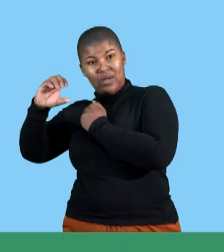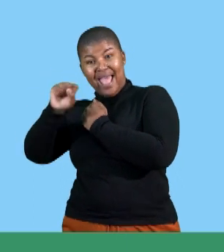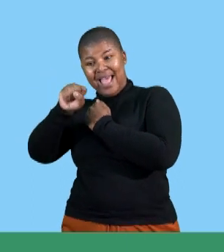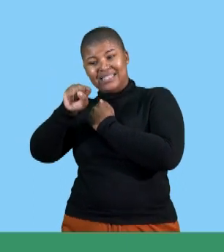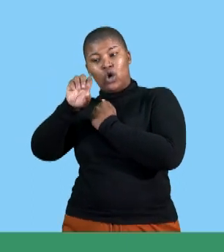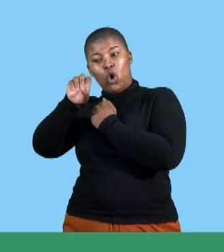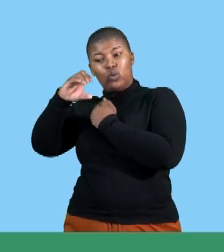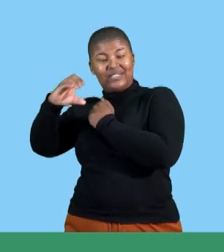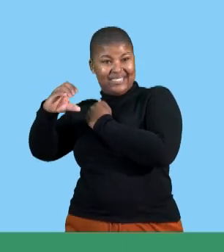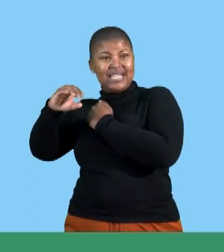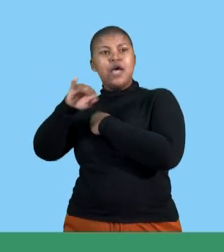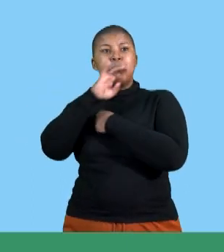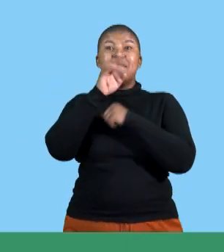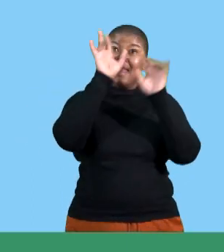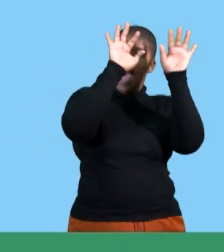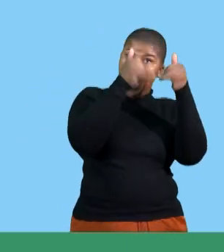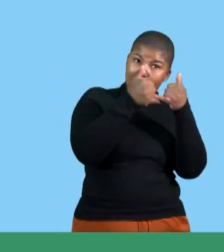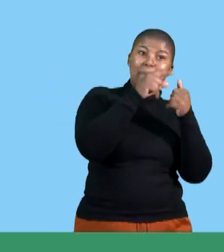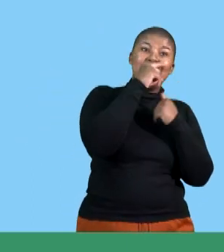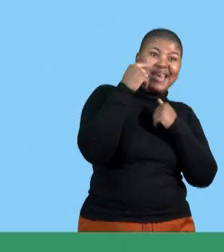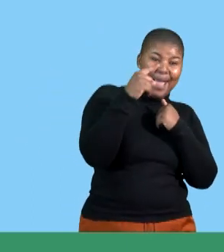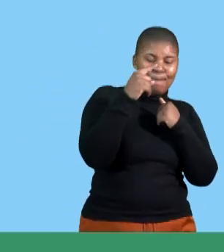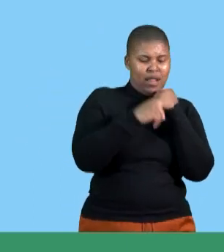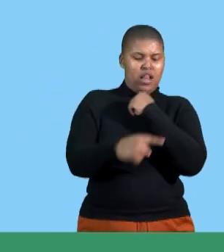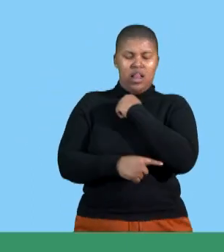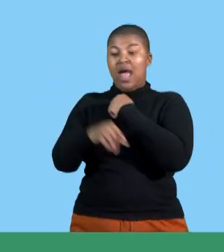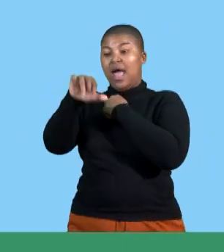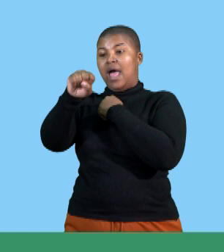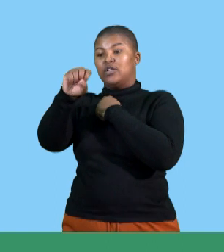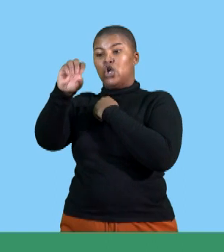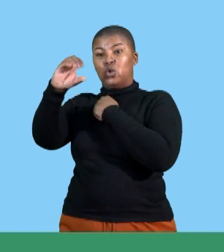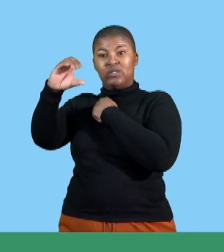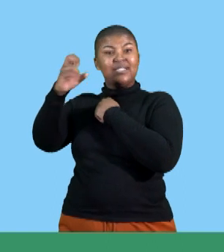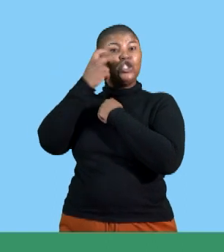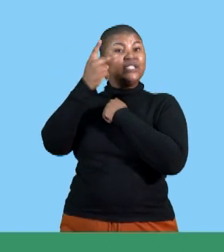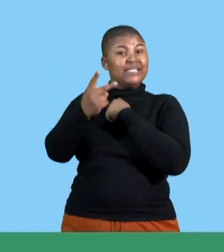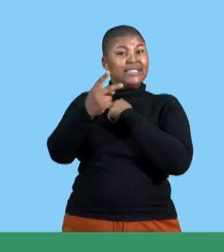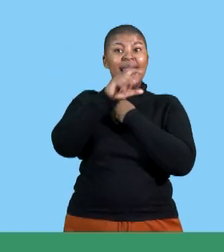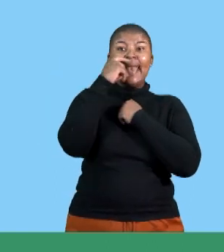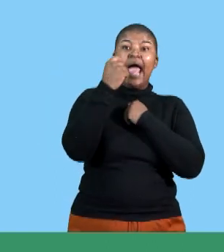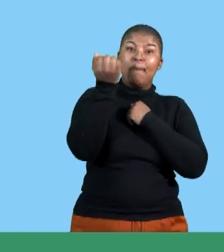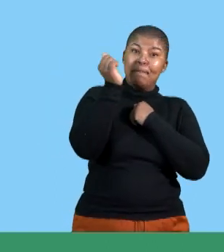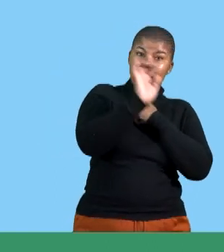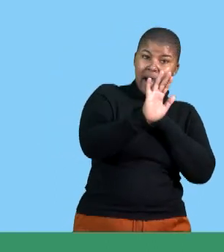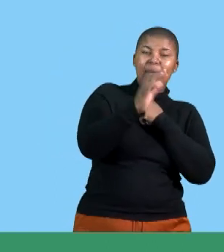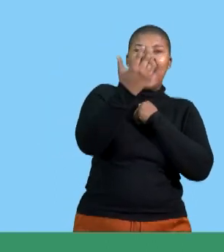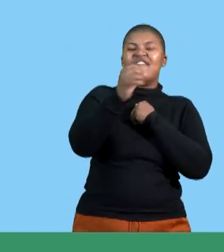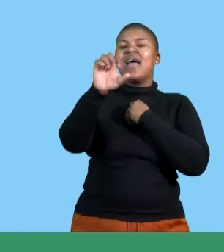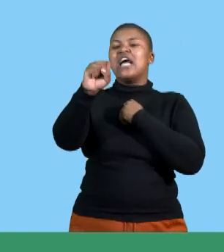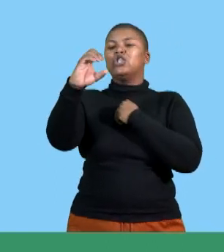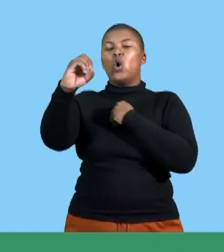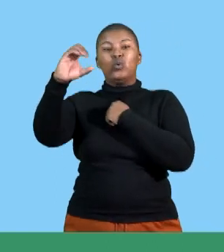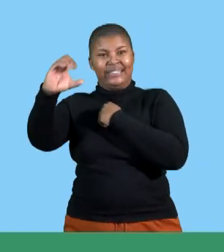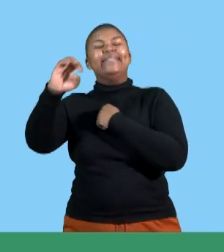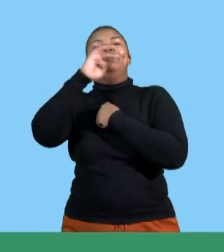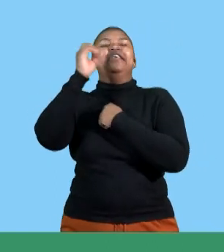the name of the state-owned company ends with SOC. So whatever company that you see a name of it and then there's SOC